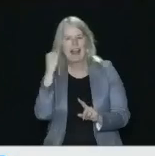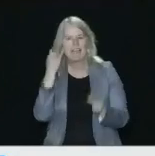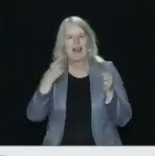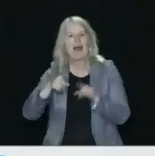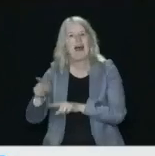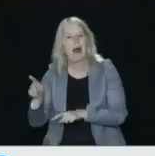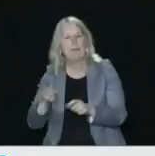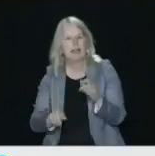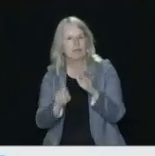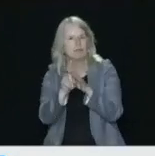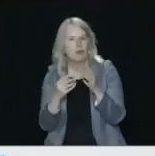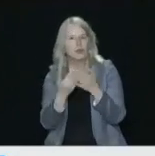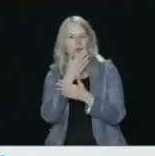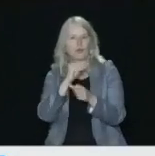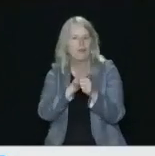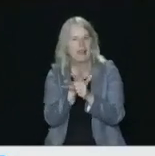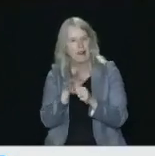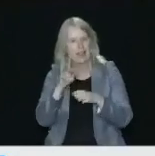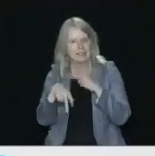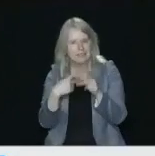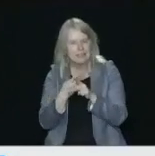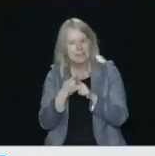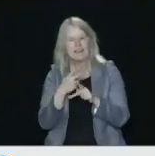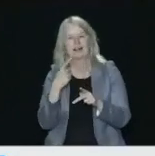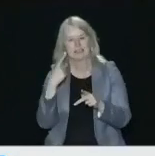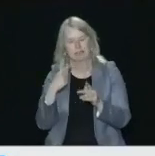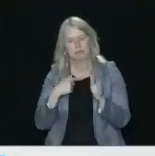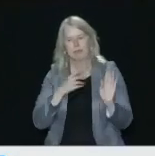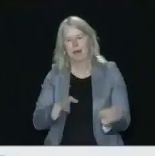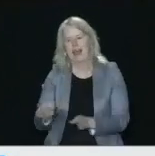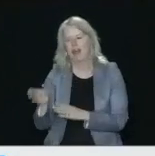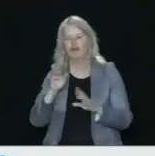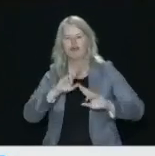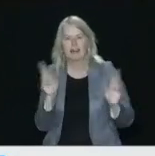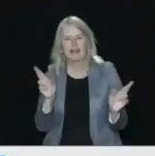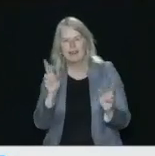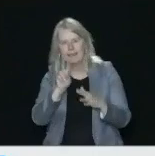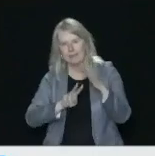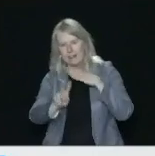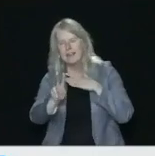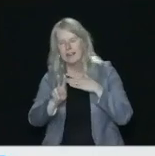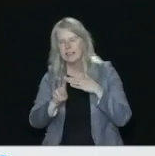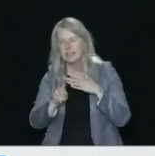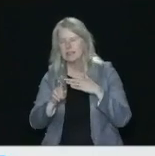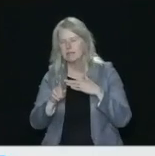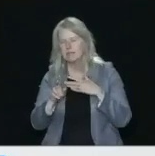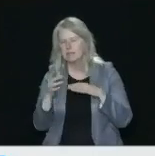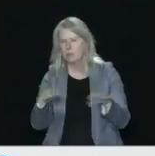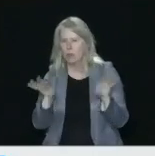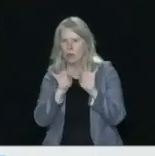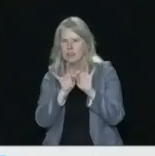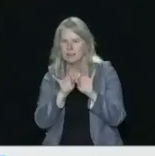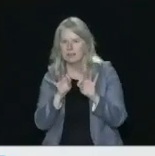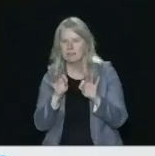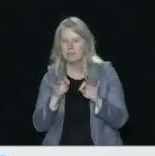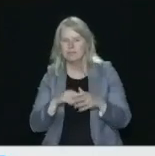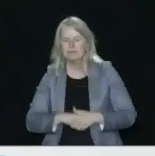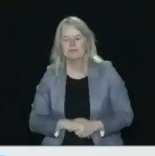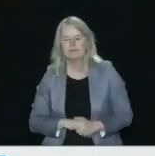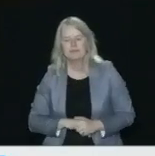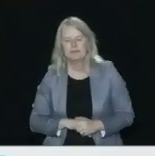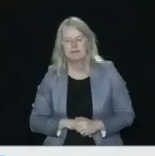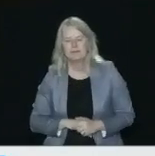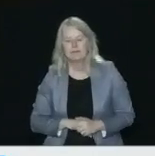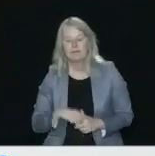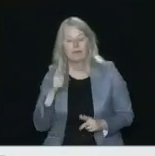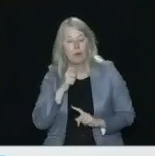New kindly spoke to this yesterday, but I wanted to get your anything new from you as well about what sorts of talks